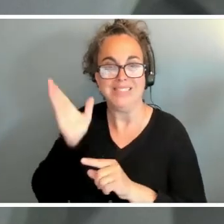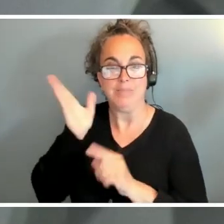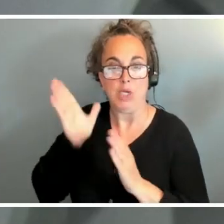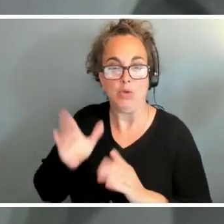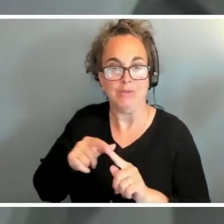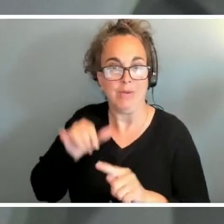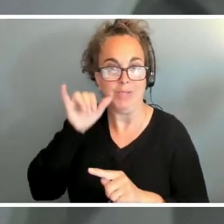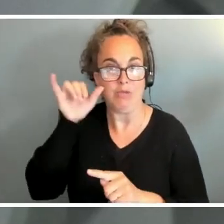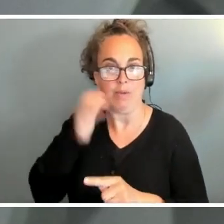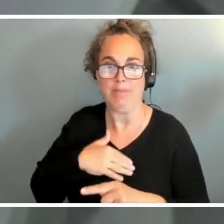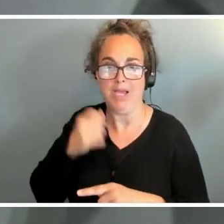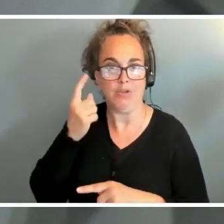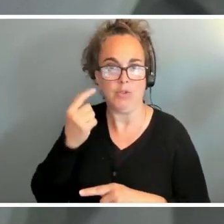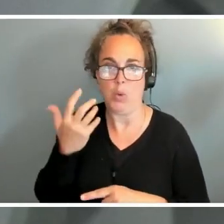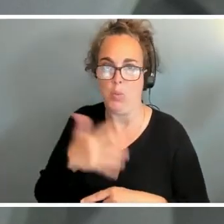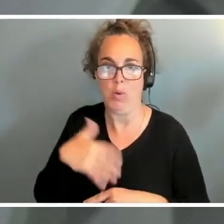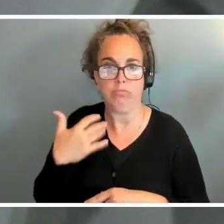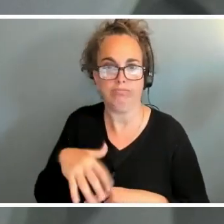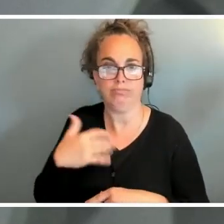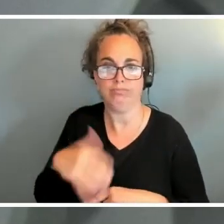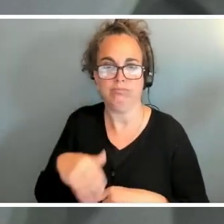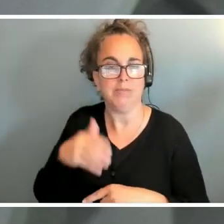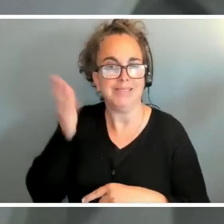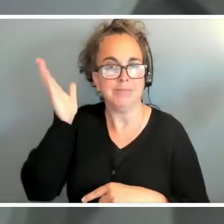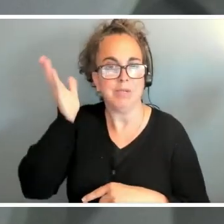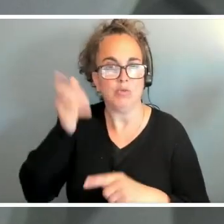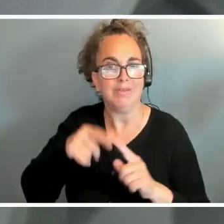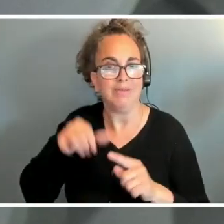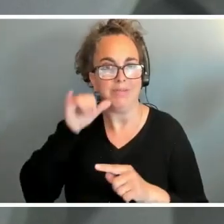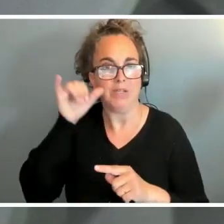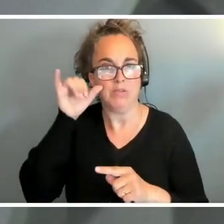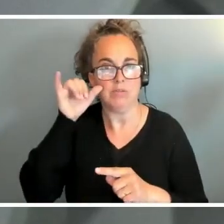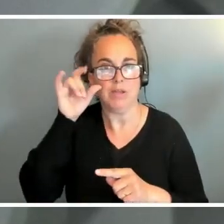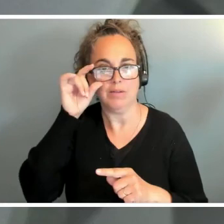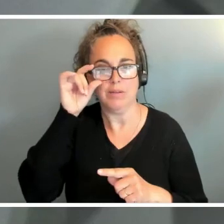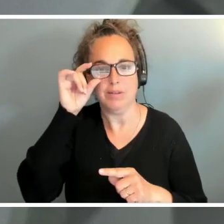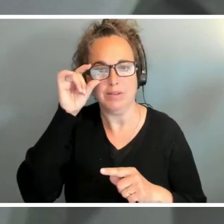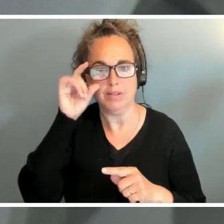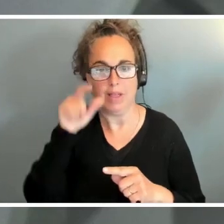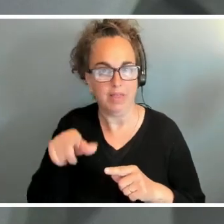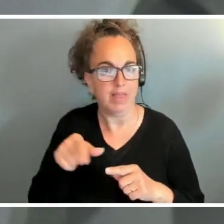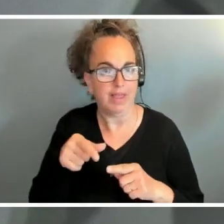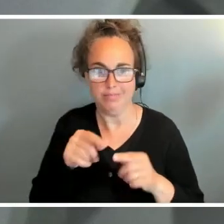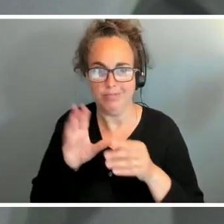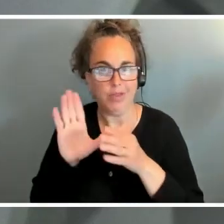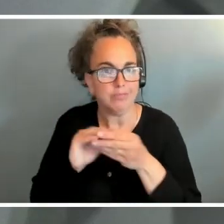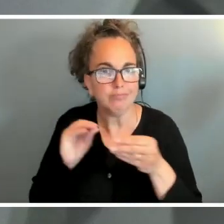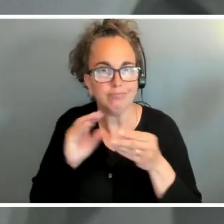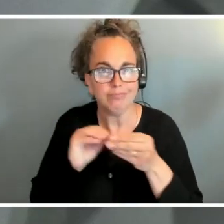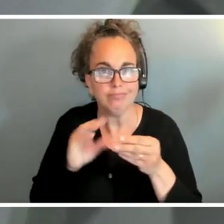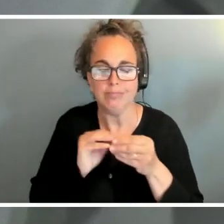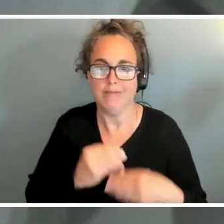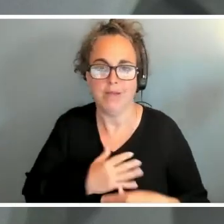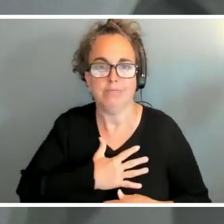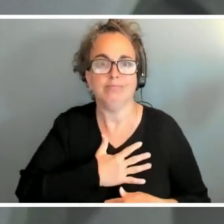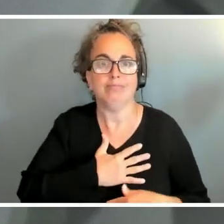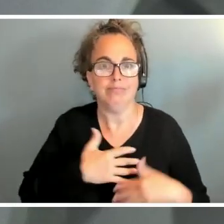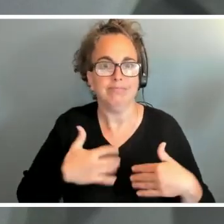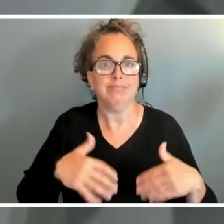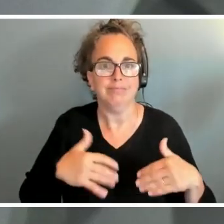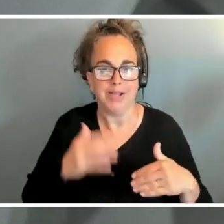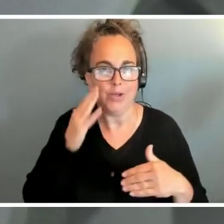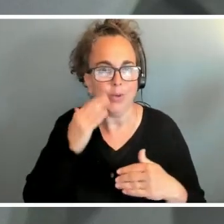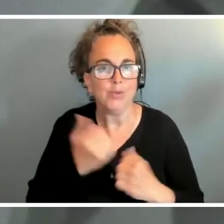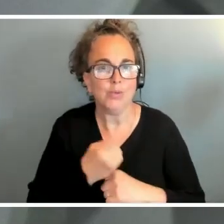because I understand how compelling they were in the words that they provided to you. And I know that